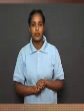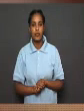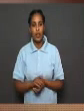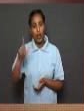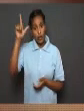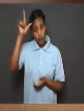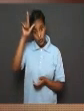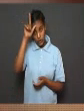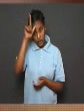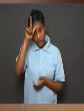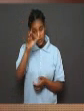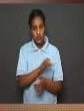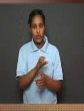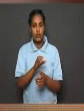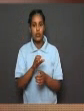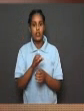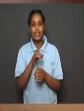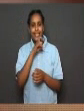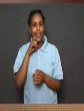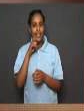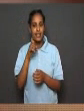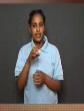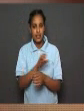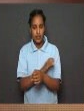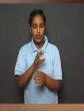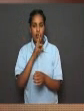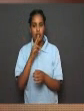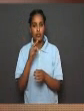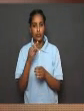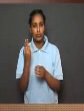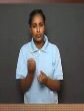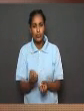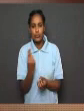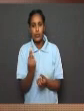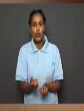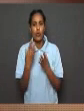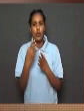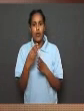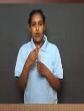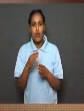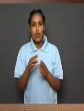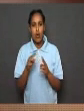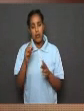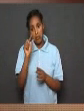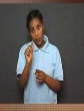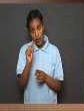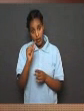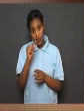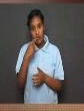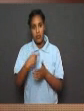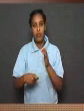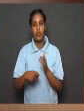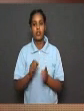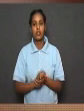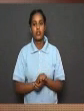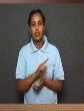Leclanché cells, which are dry cells, are used a lot because they are quite cost effective,